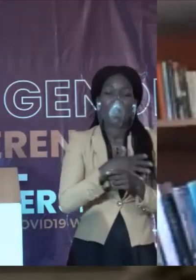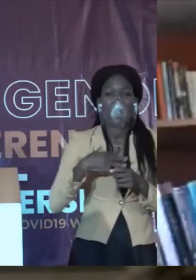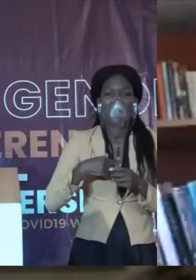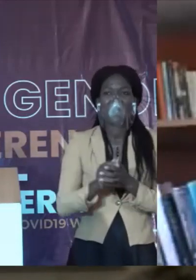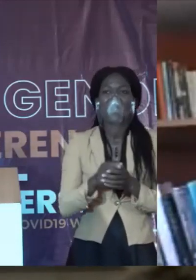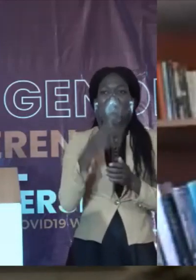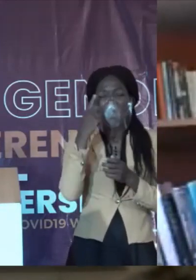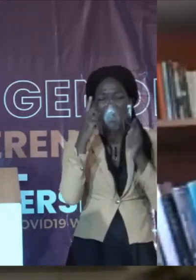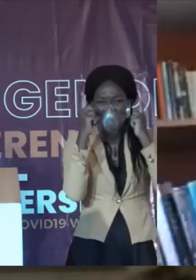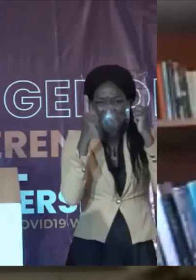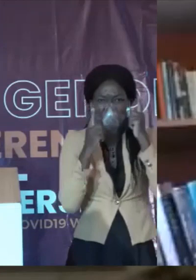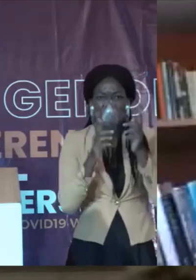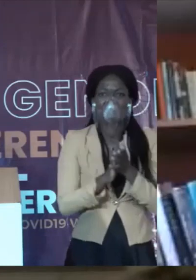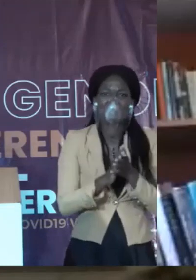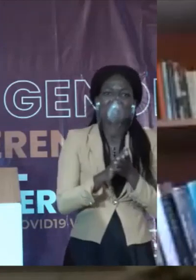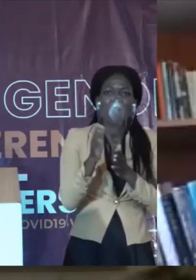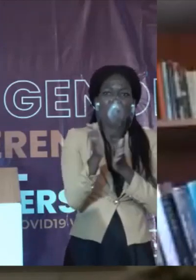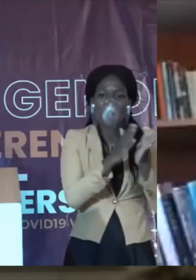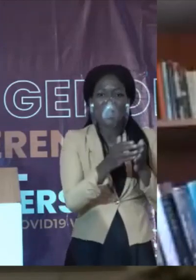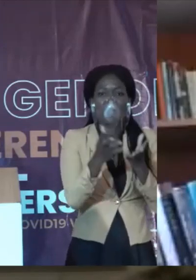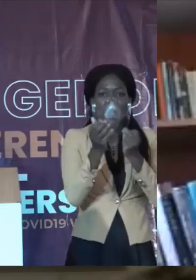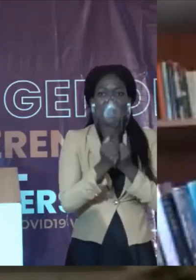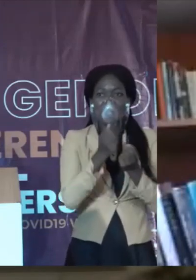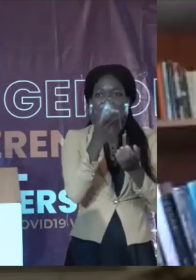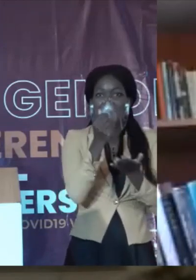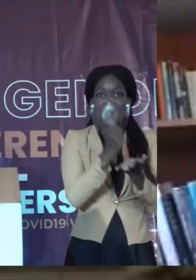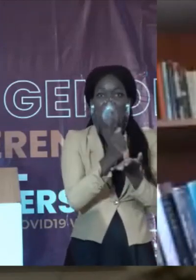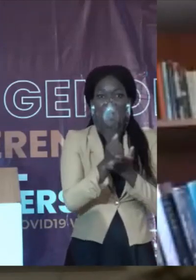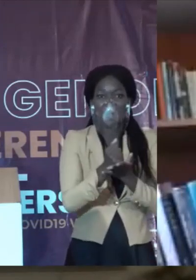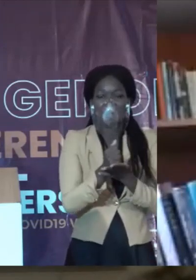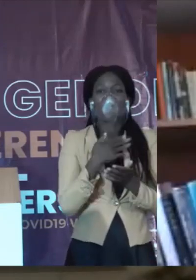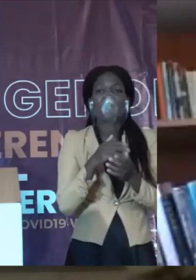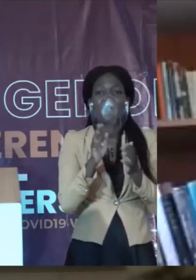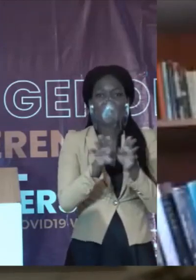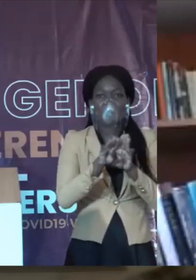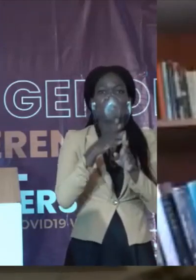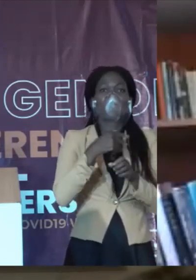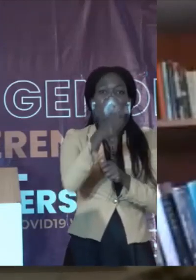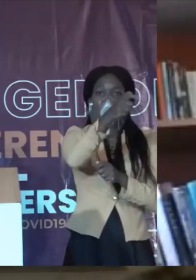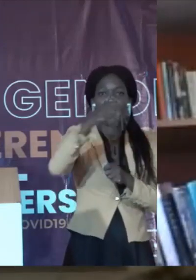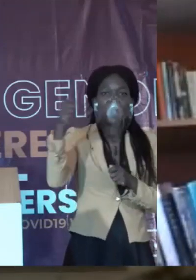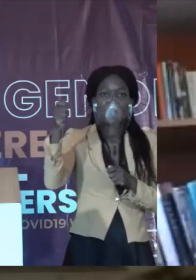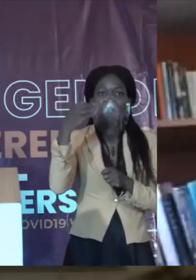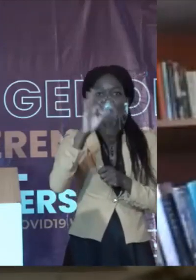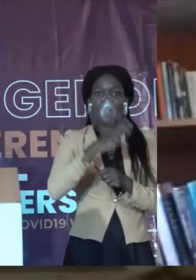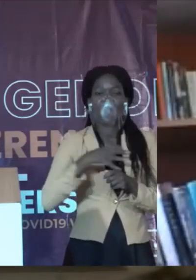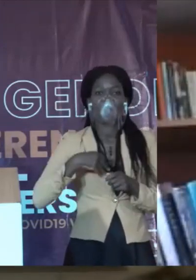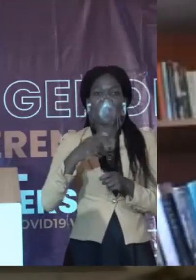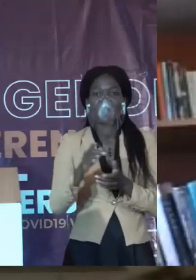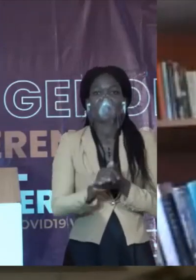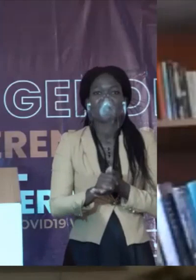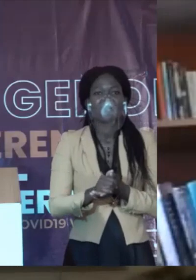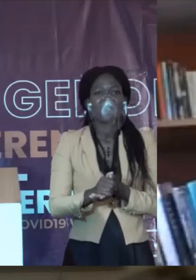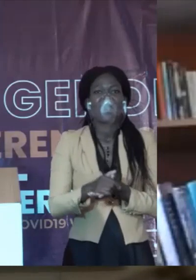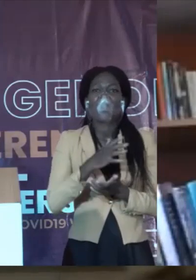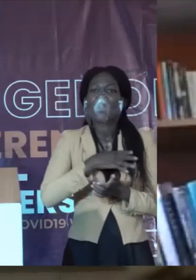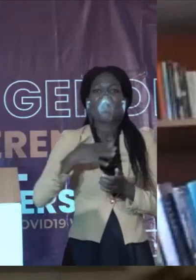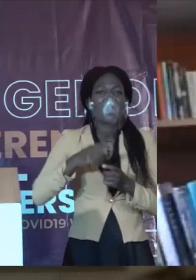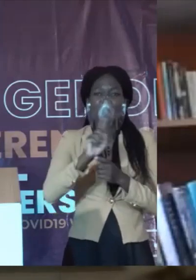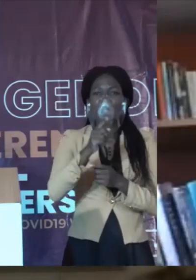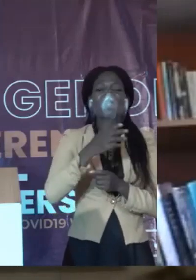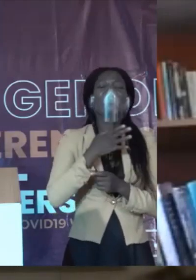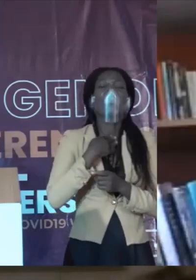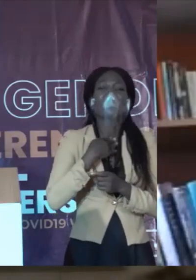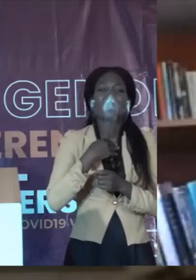to talk about small windows. We need a window for women. Women don't need a window, they need a door. And